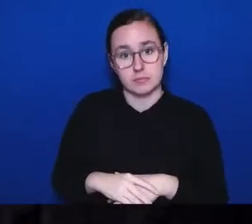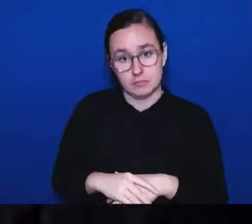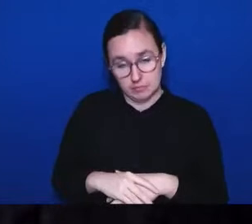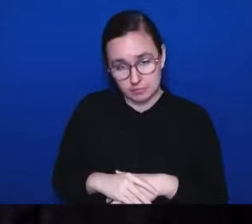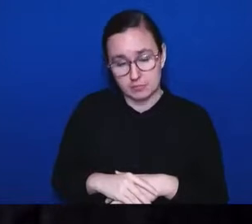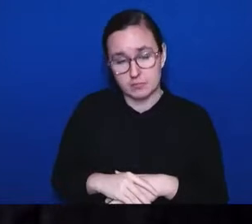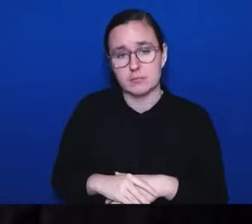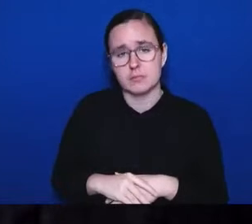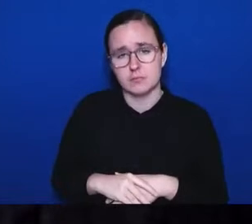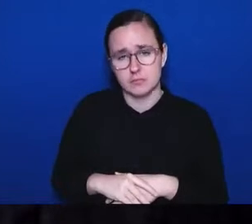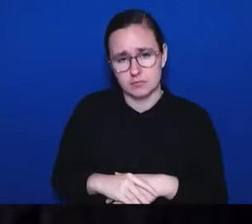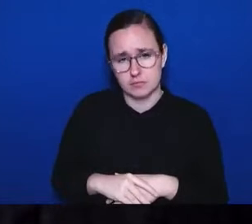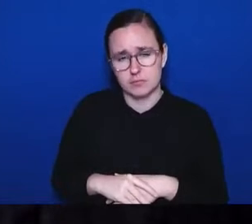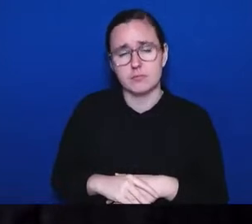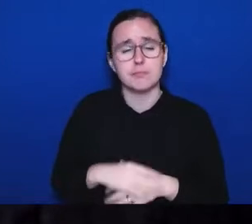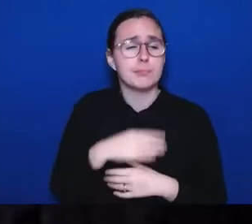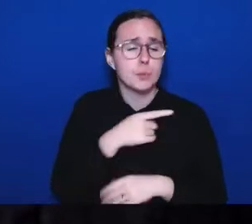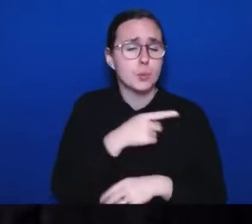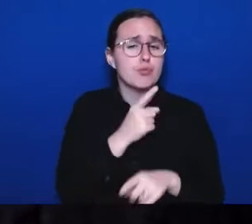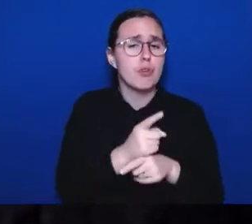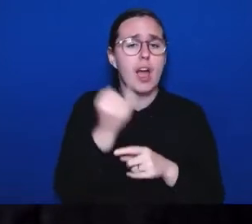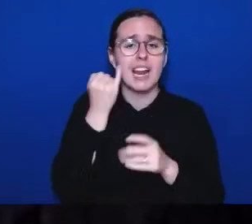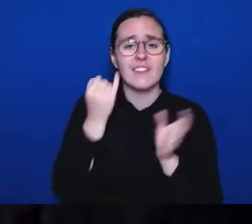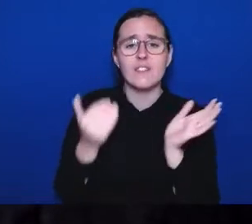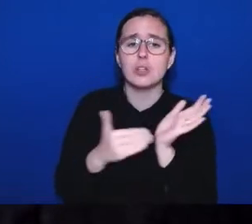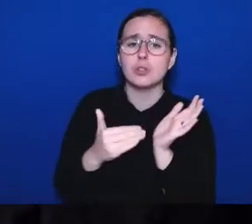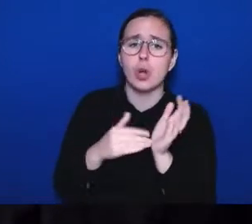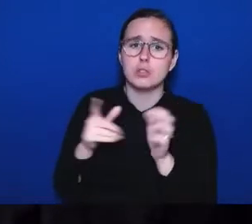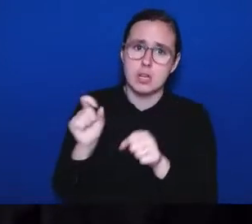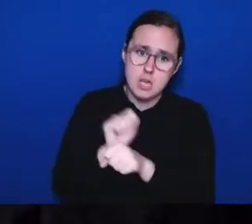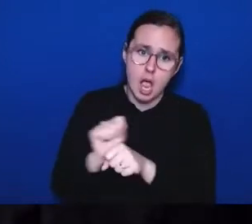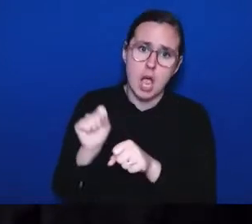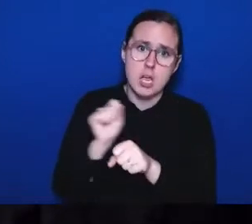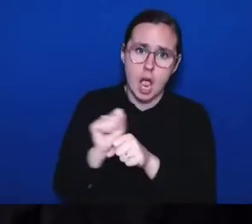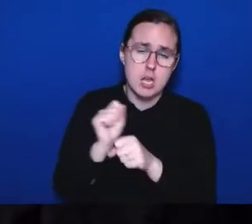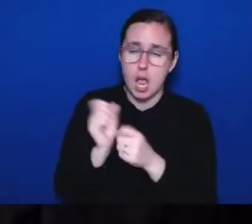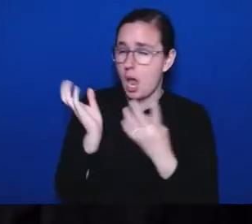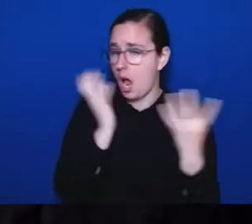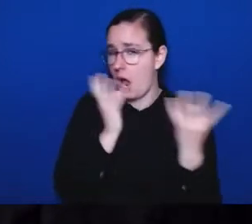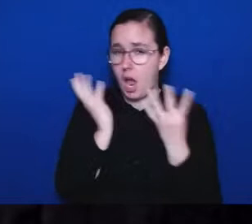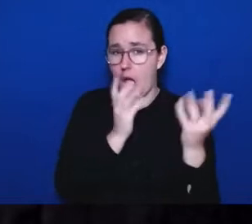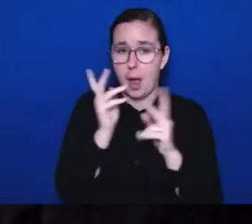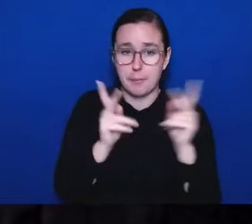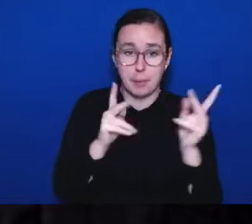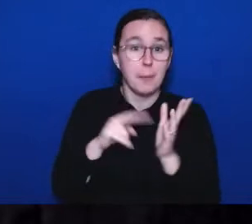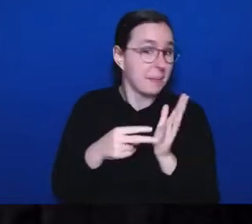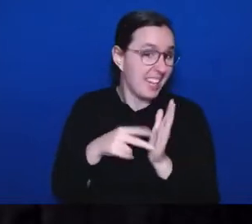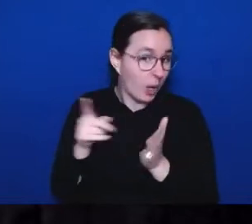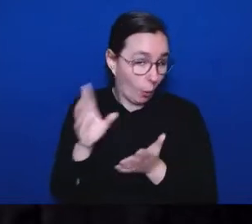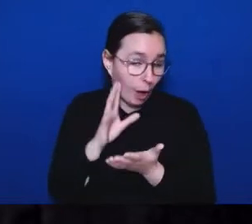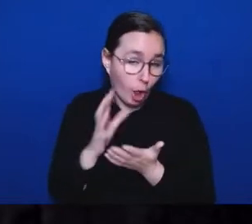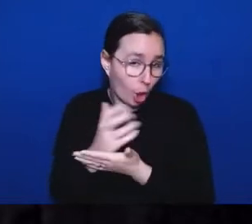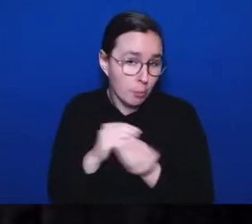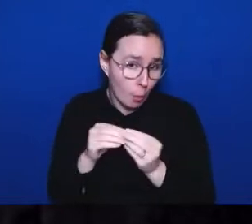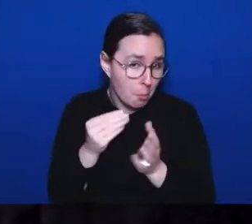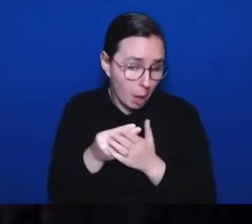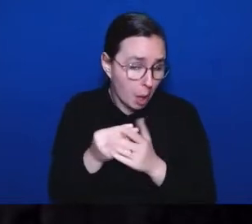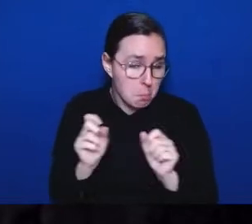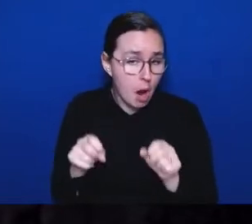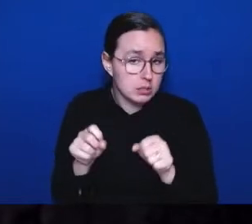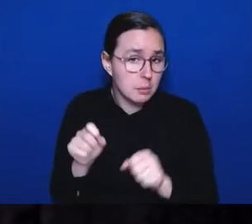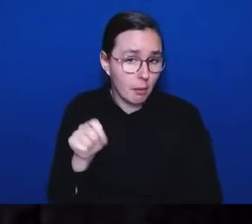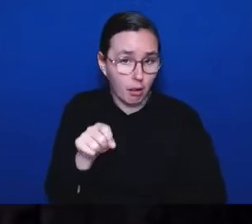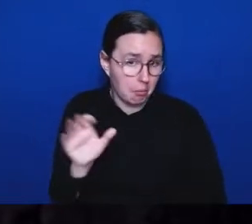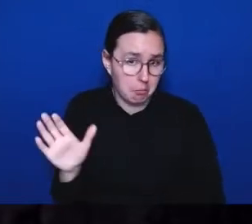doctor works well beyond that for them to earn more than that, and that would make sense. But this links